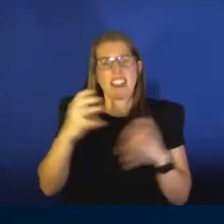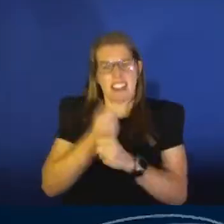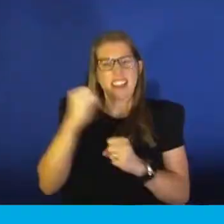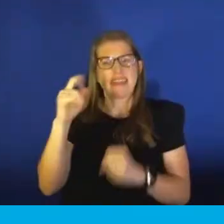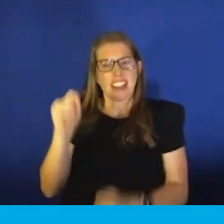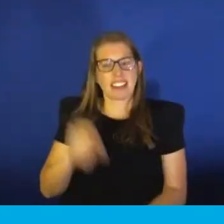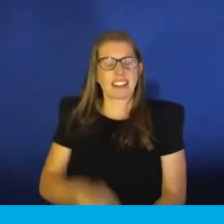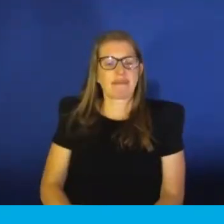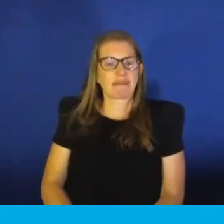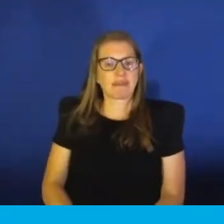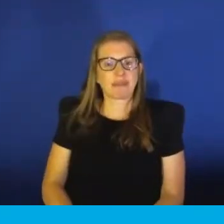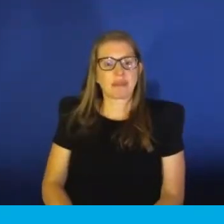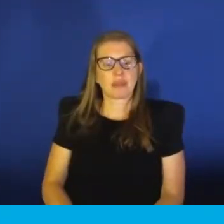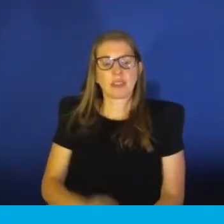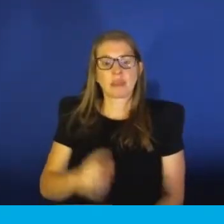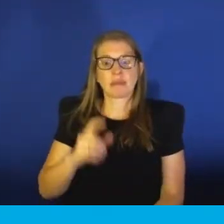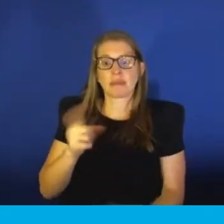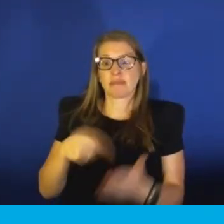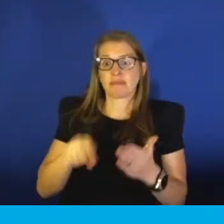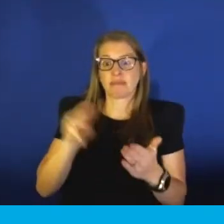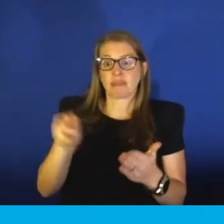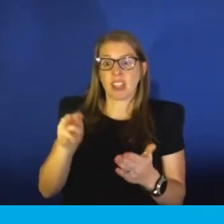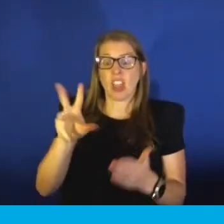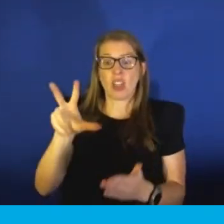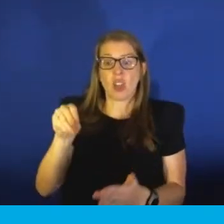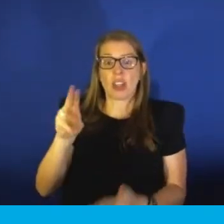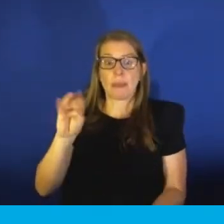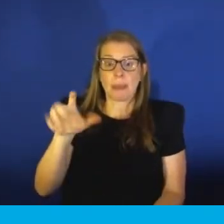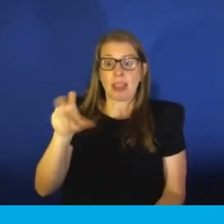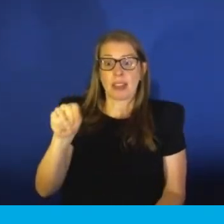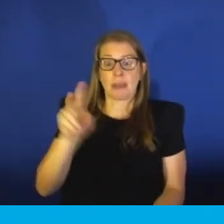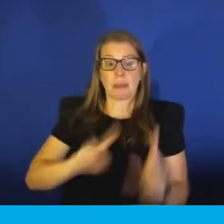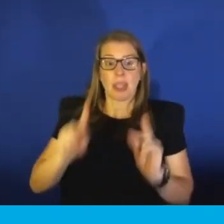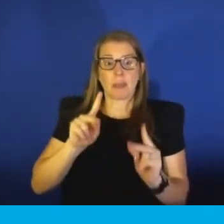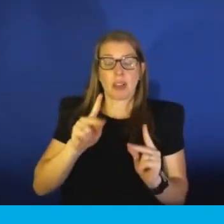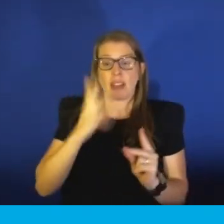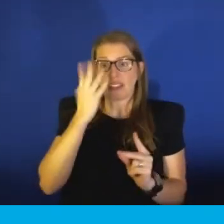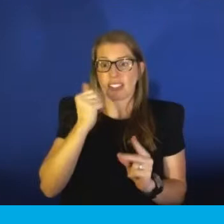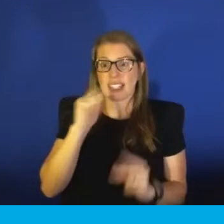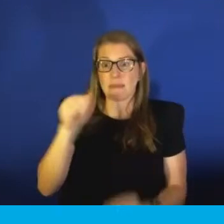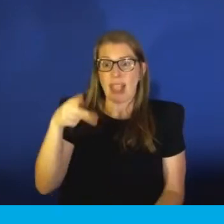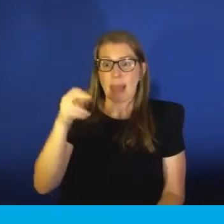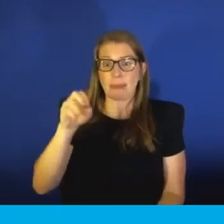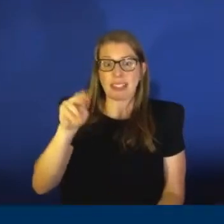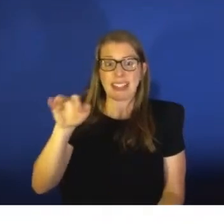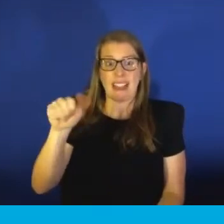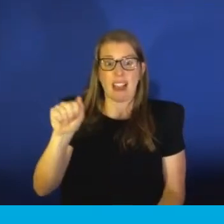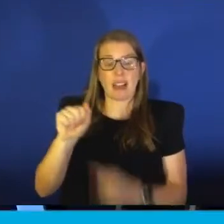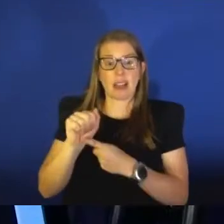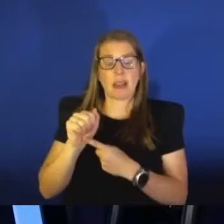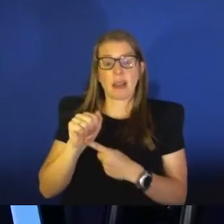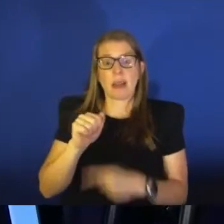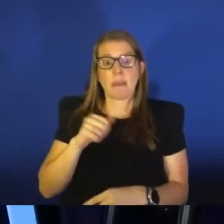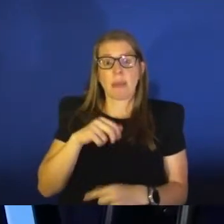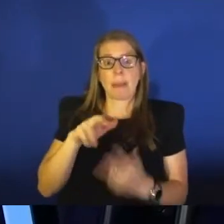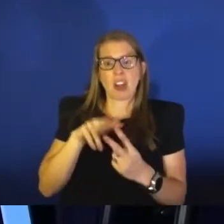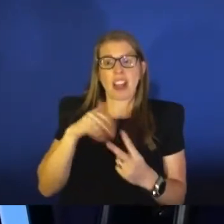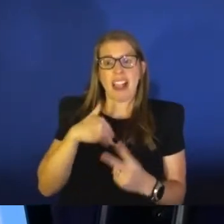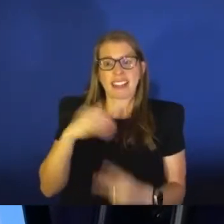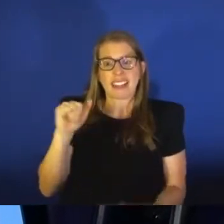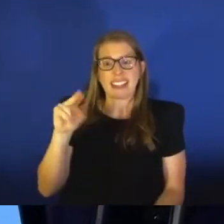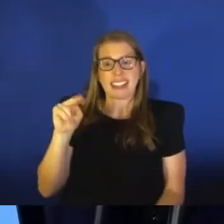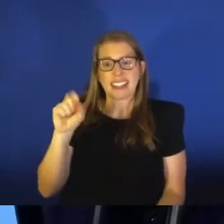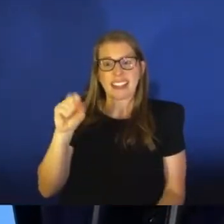Medical Update, about 30 million people in the United States have sleep apnea. My partner has insomnia. I'm Jessica Lovell. New